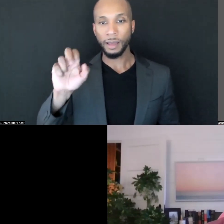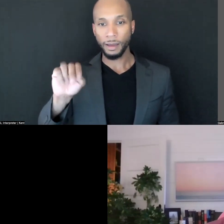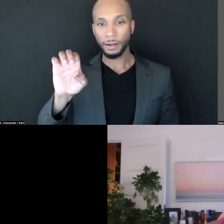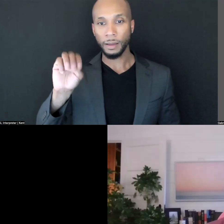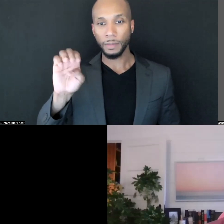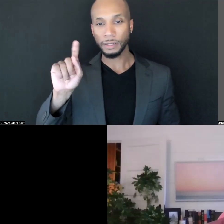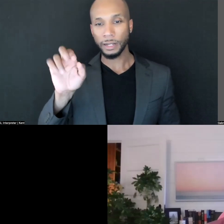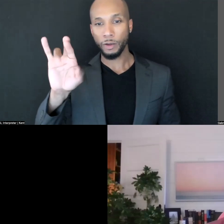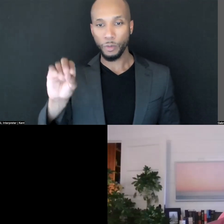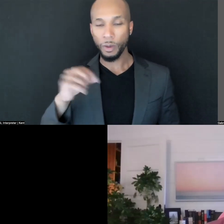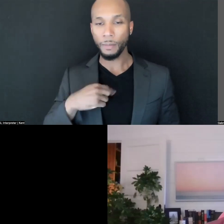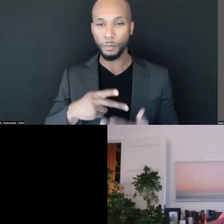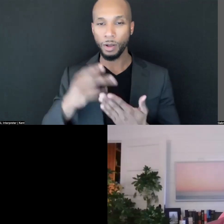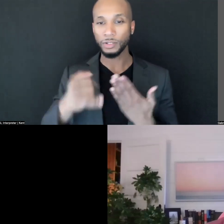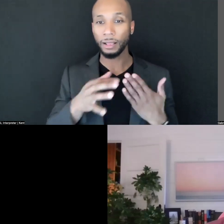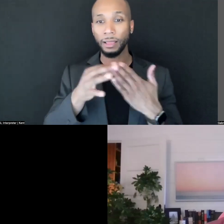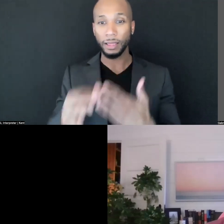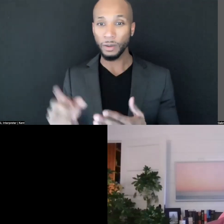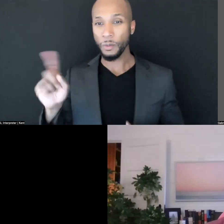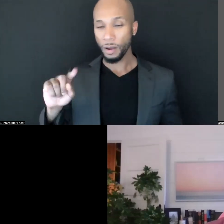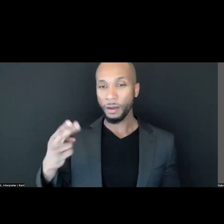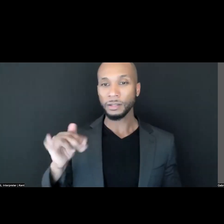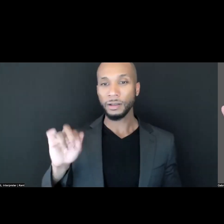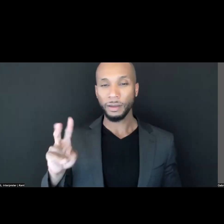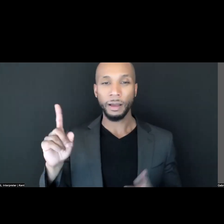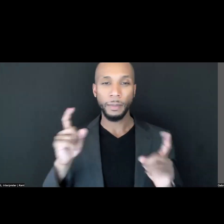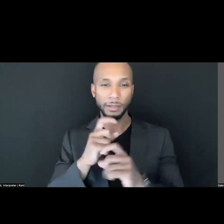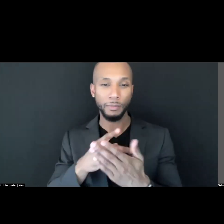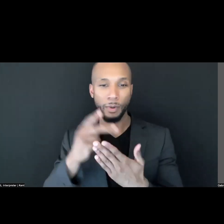lead at the HIV Complexities Project.